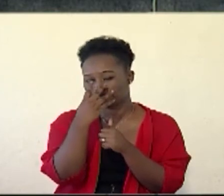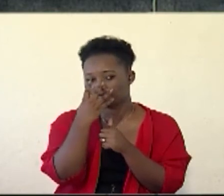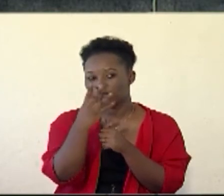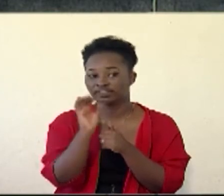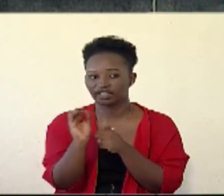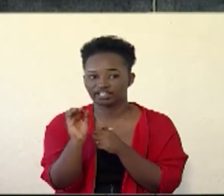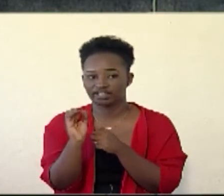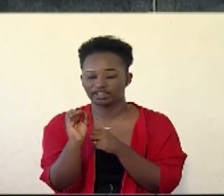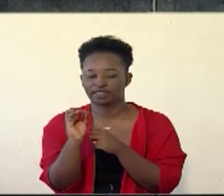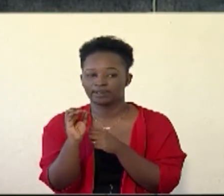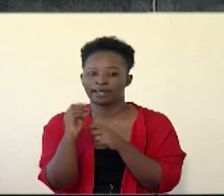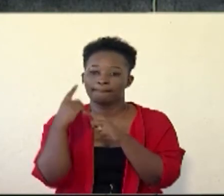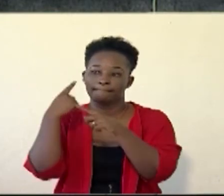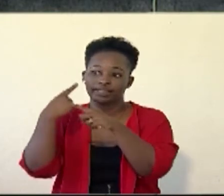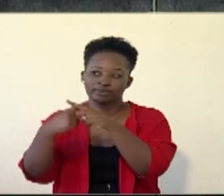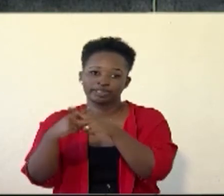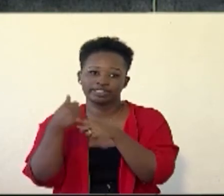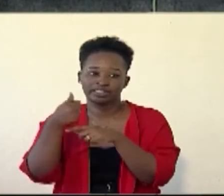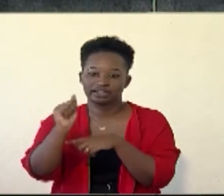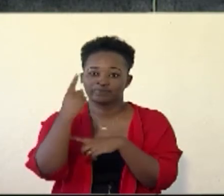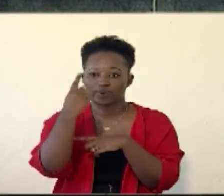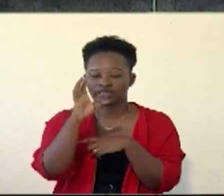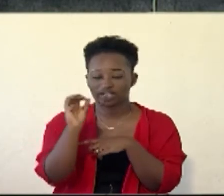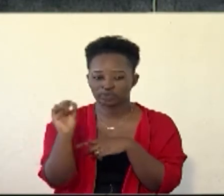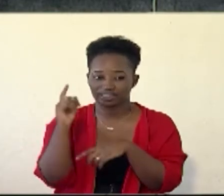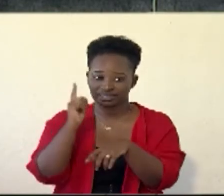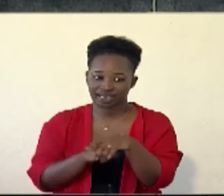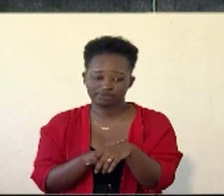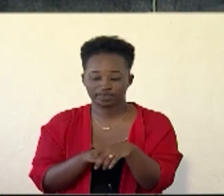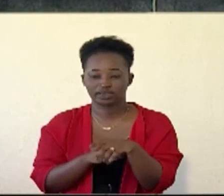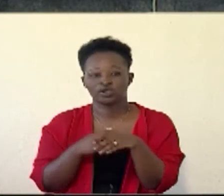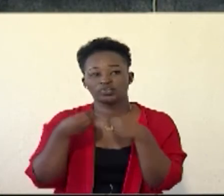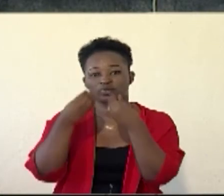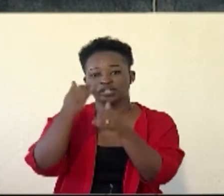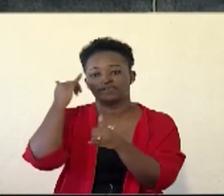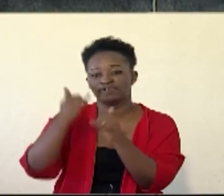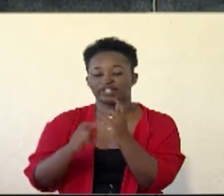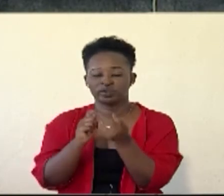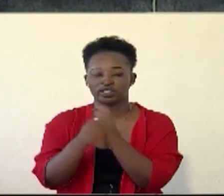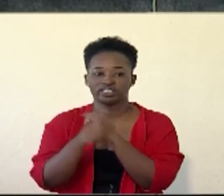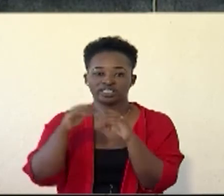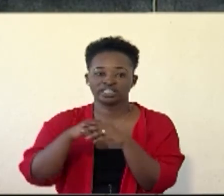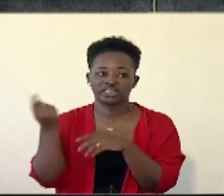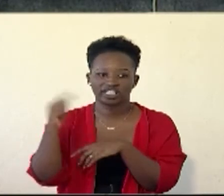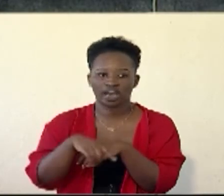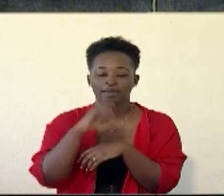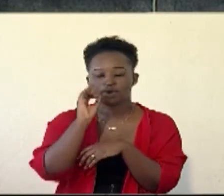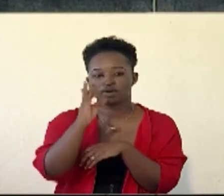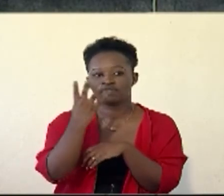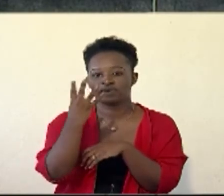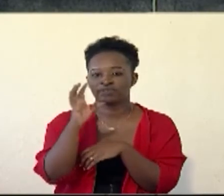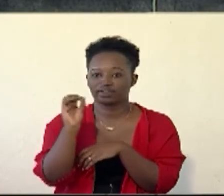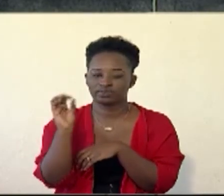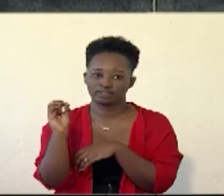40, multiplied itself 100 times to give a final change in income of 4,000